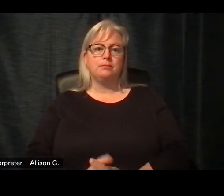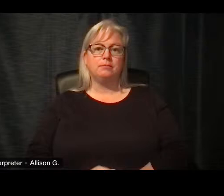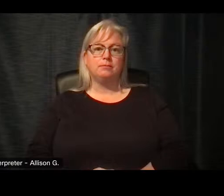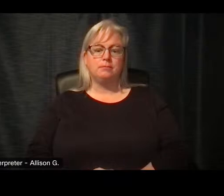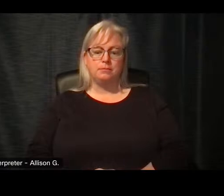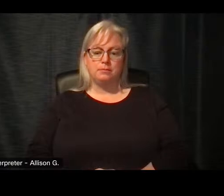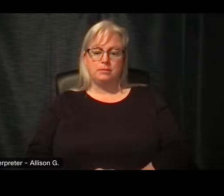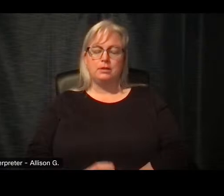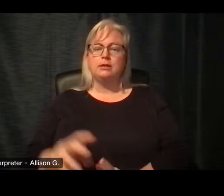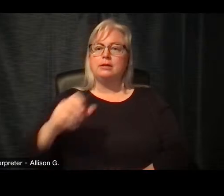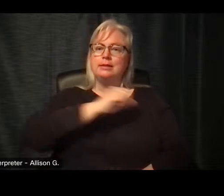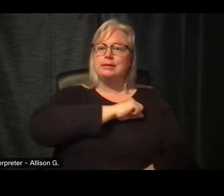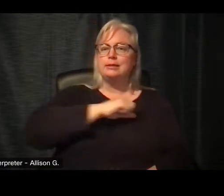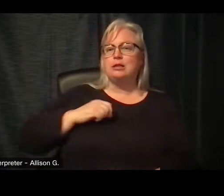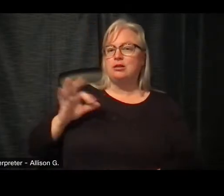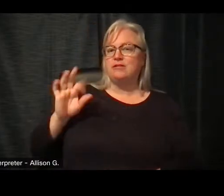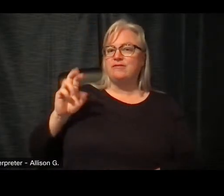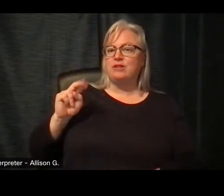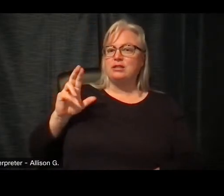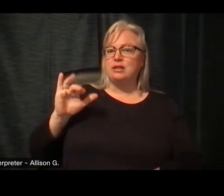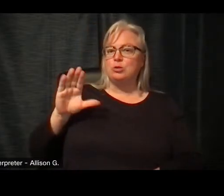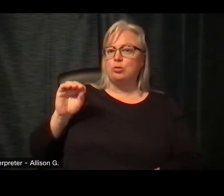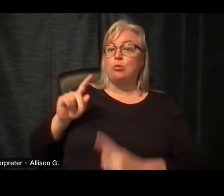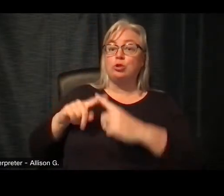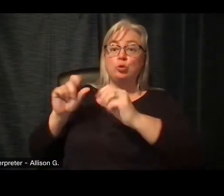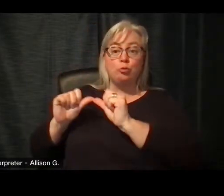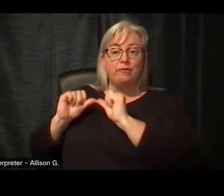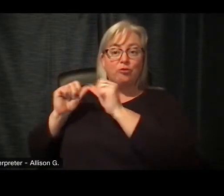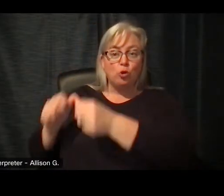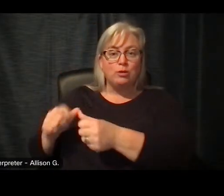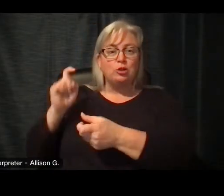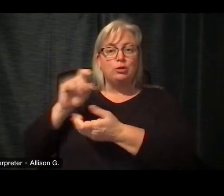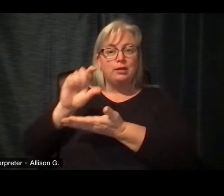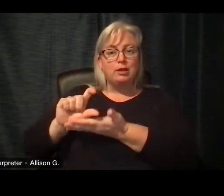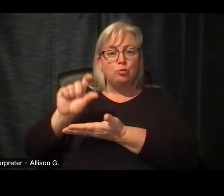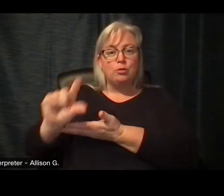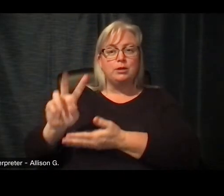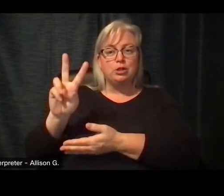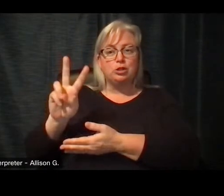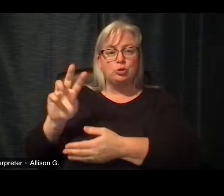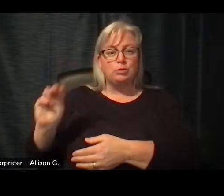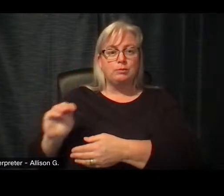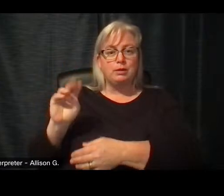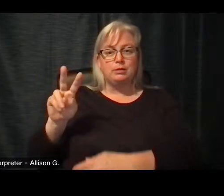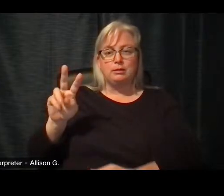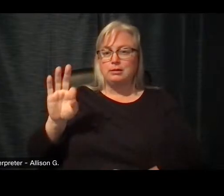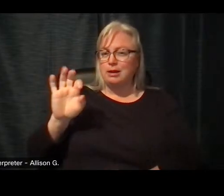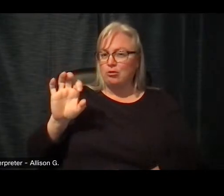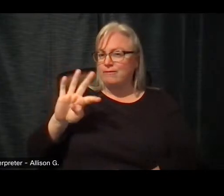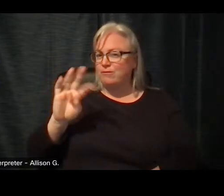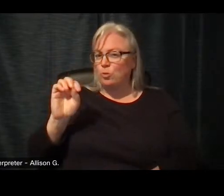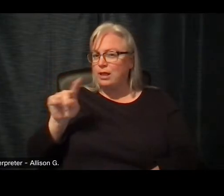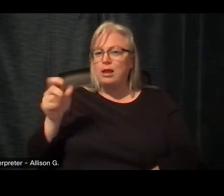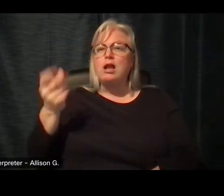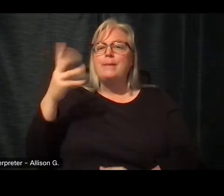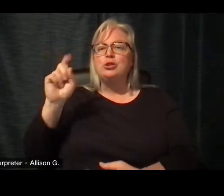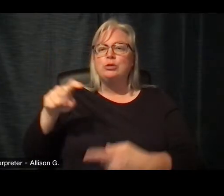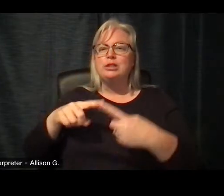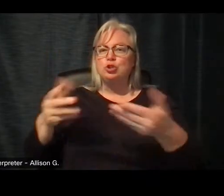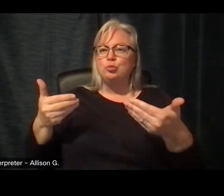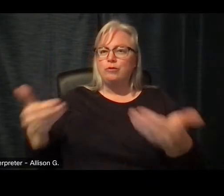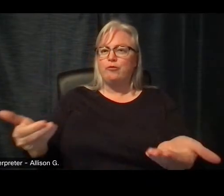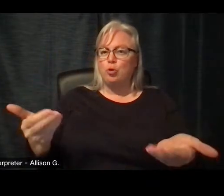So to move forward, you would need the appropriation of $2,940,000. How much would you need to move